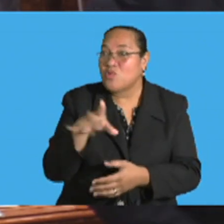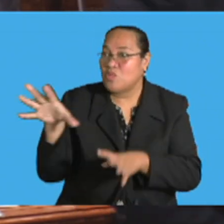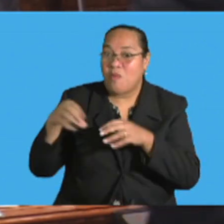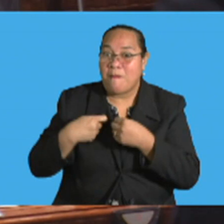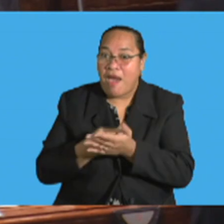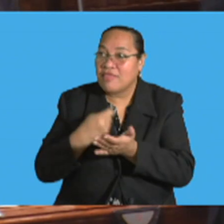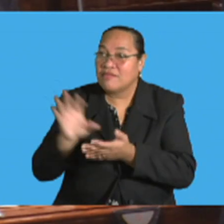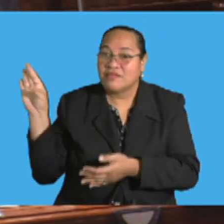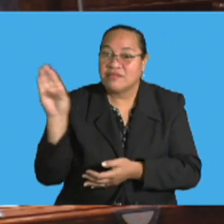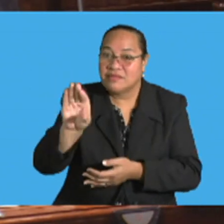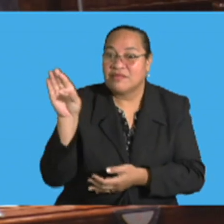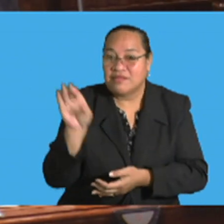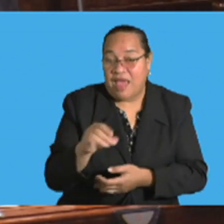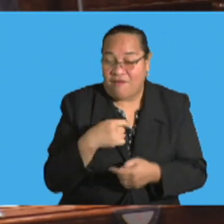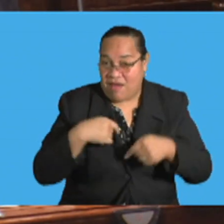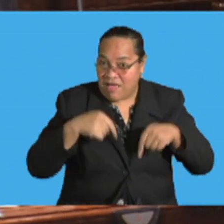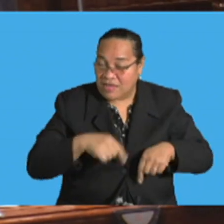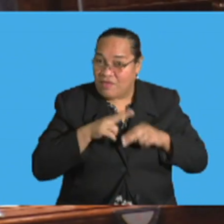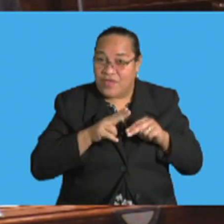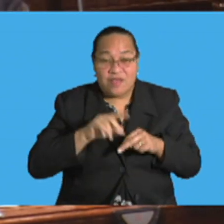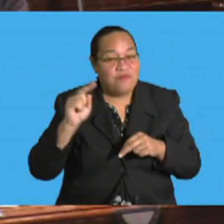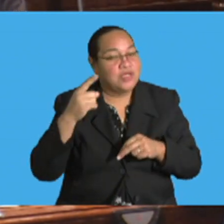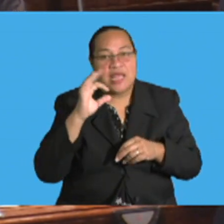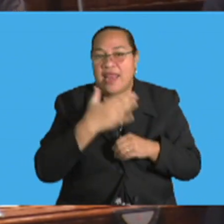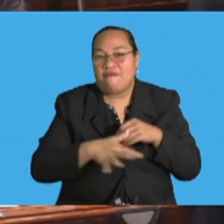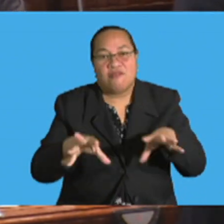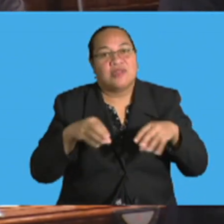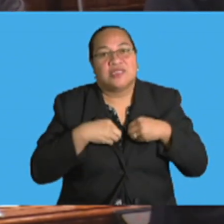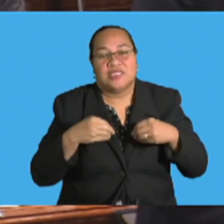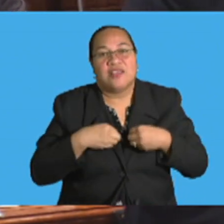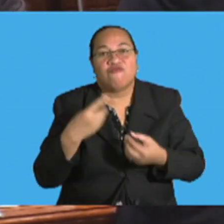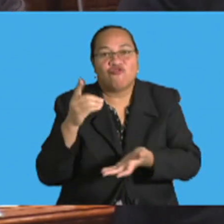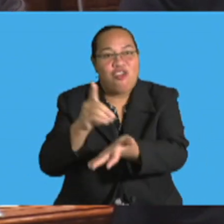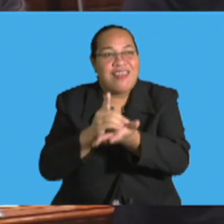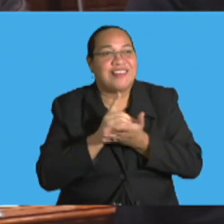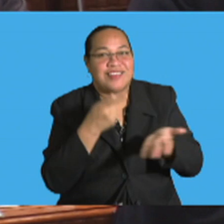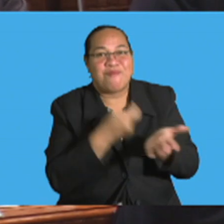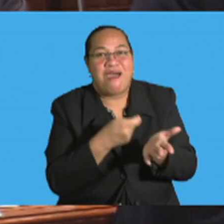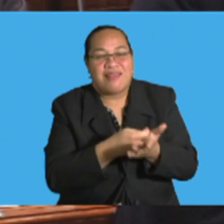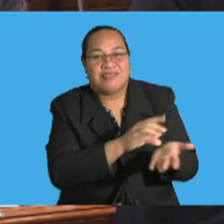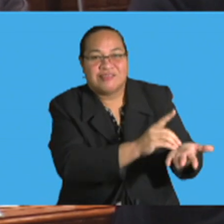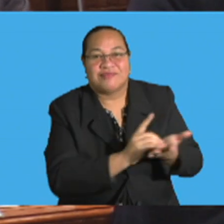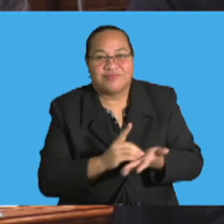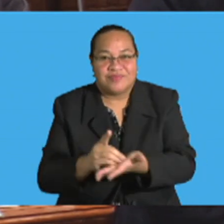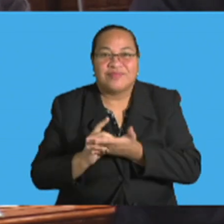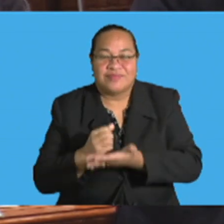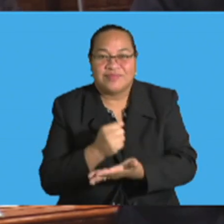We certainly don't get donations from companies, Mr. Speaker, sir. Mr. Speaker, sir. Mr. Speaker,